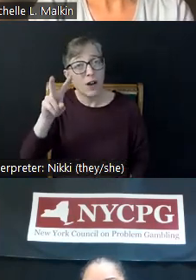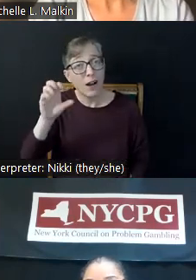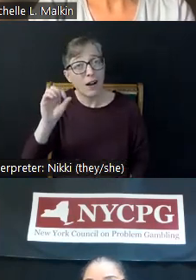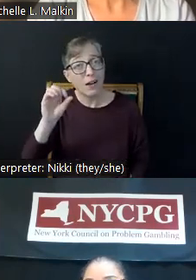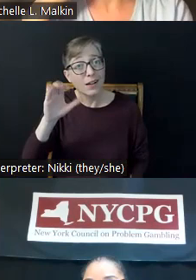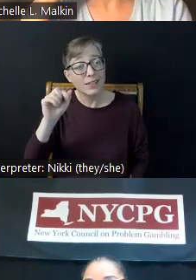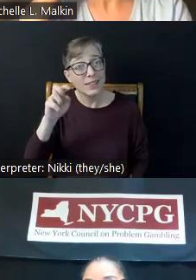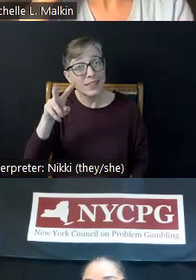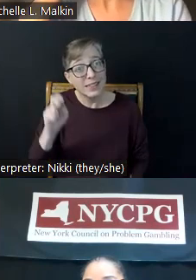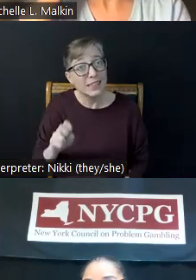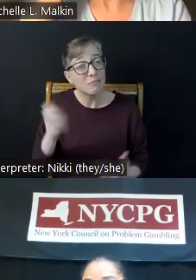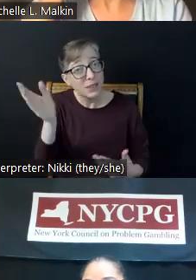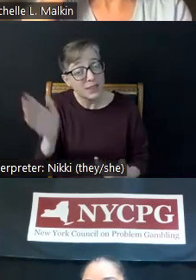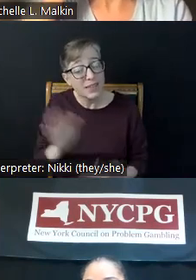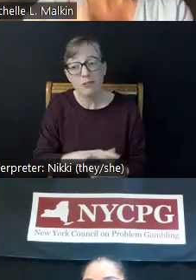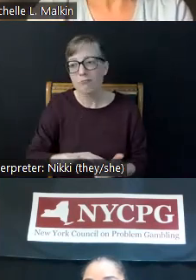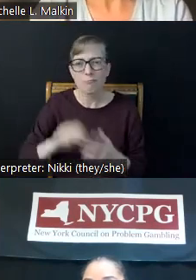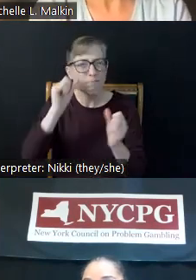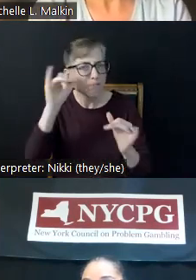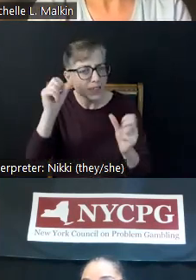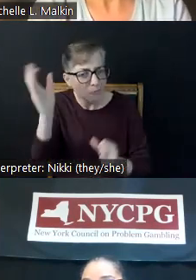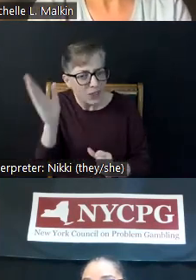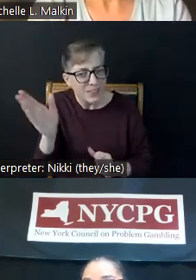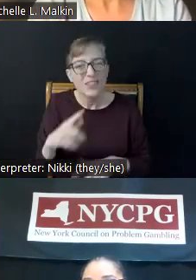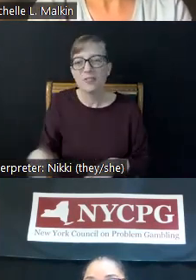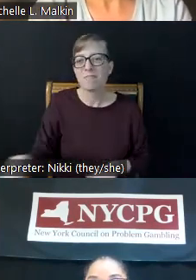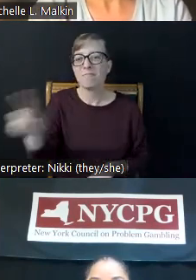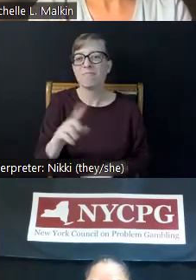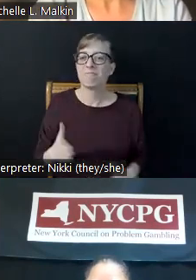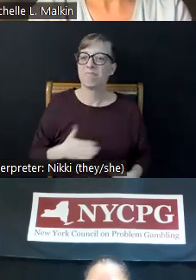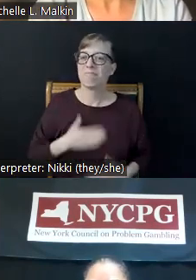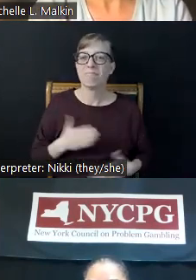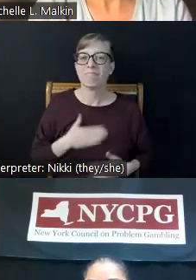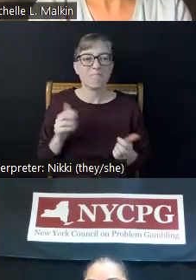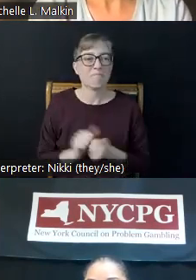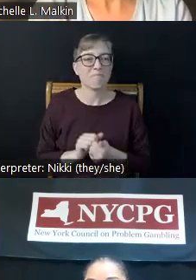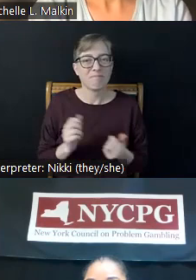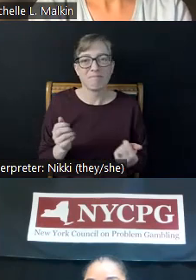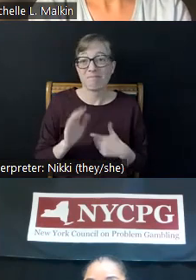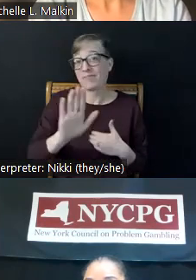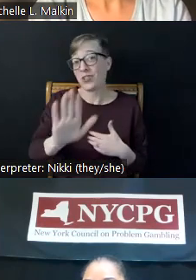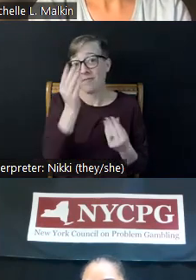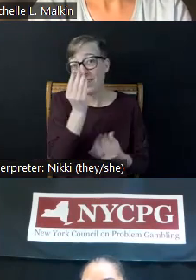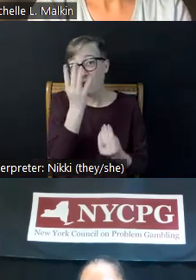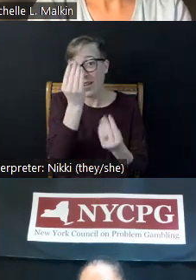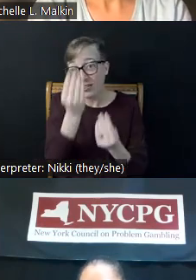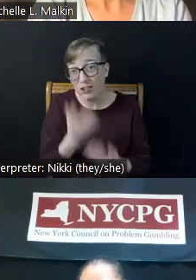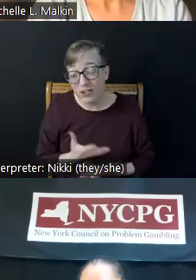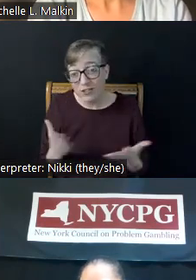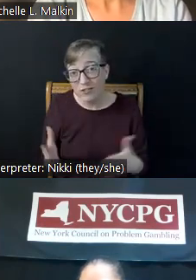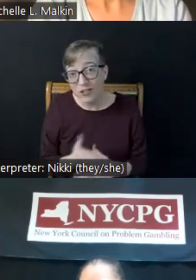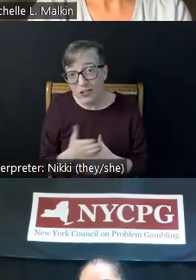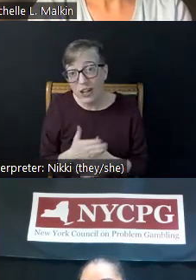outstanding presentation. So they were very happy with all of the information that you provided, found it